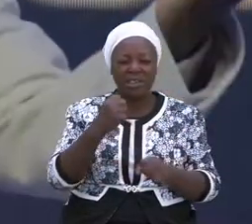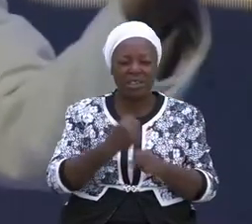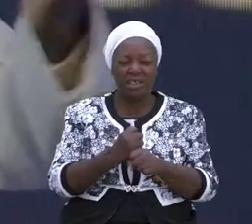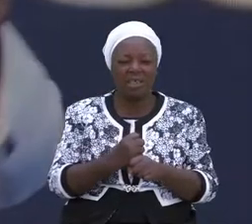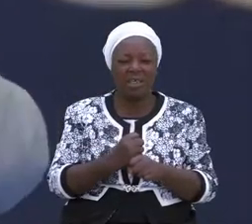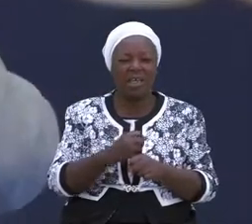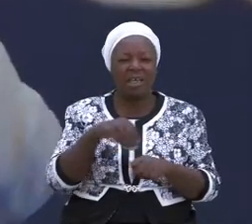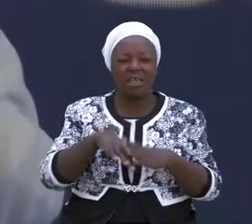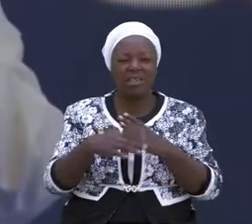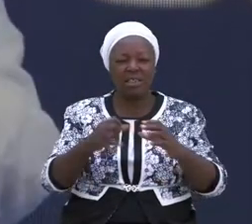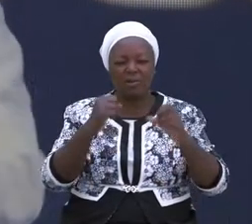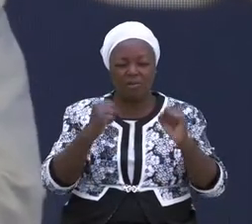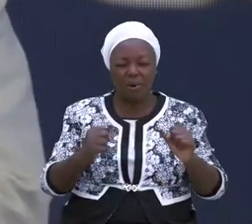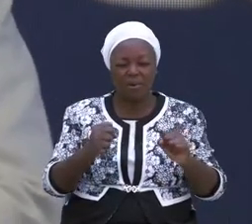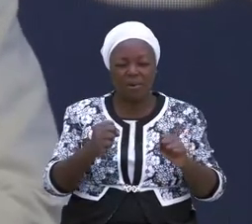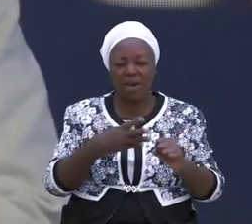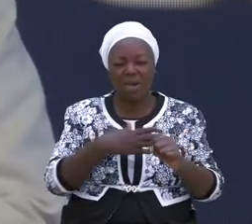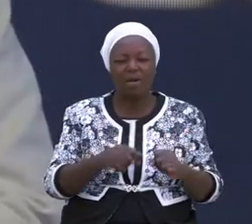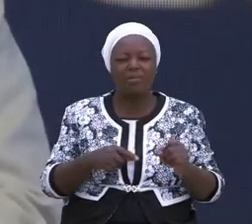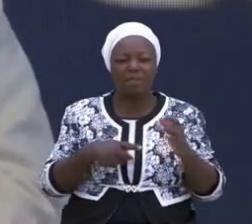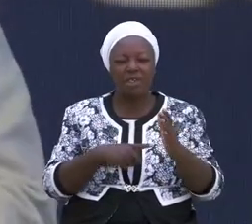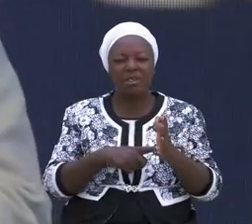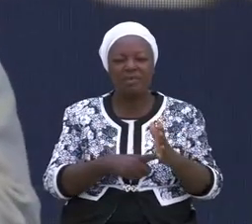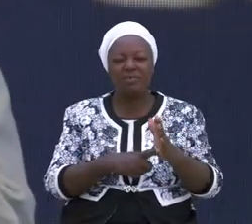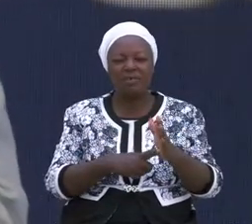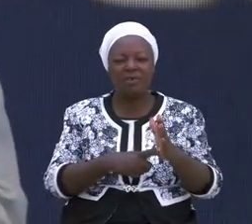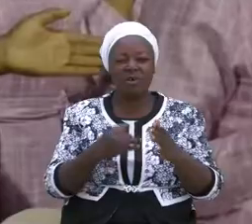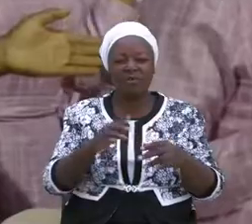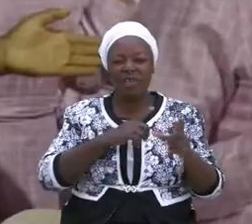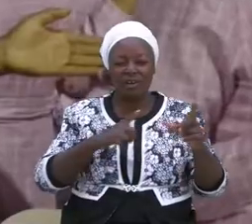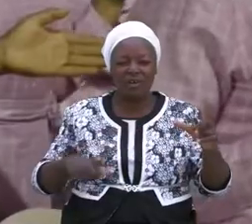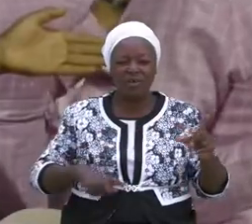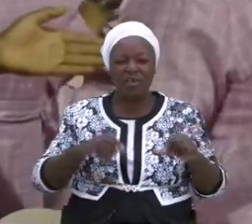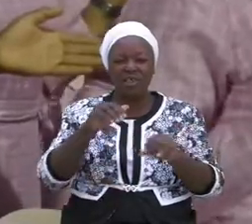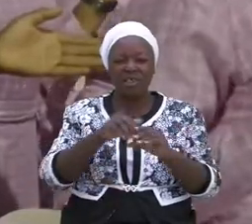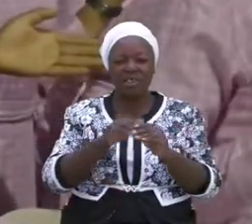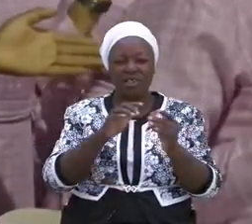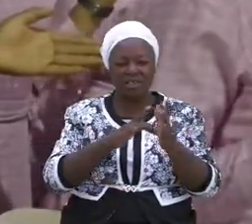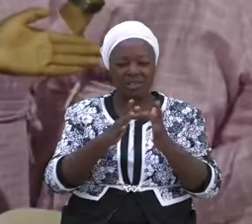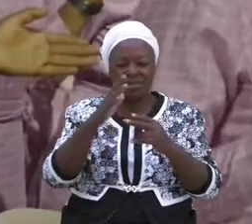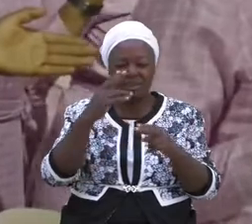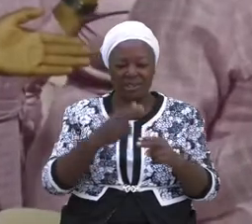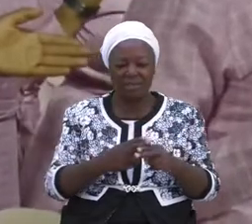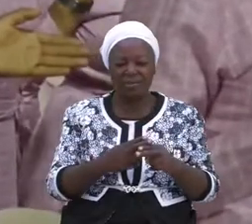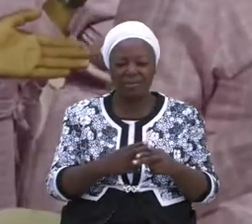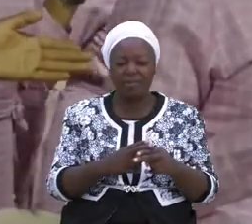power and the presence of the Lord, in Jesus' name.